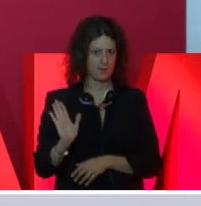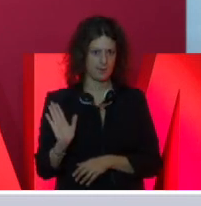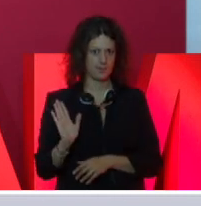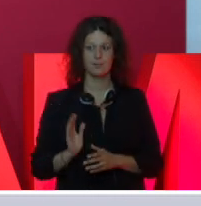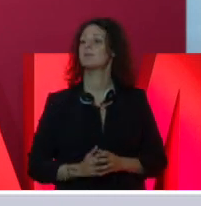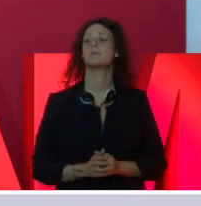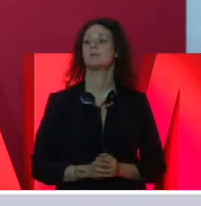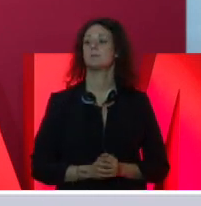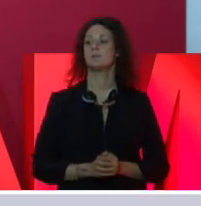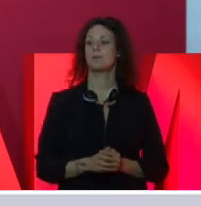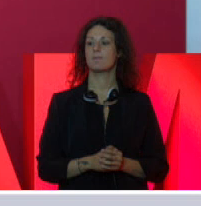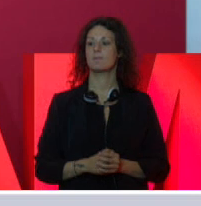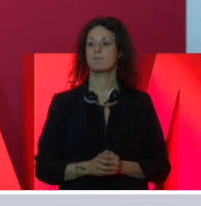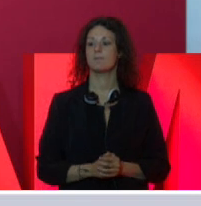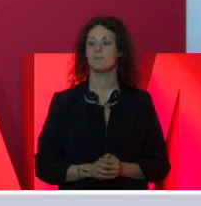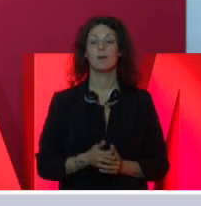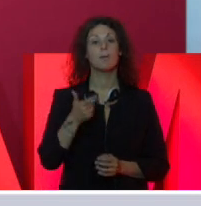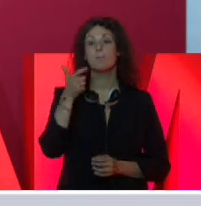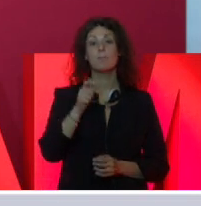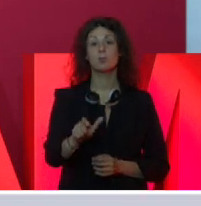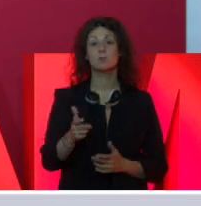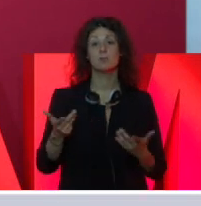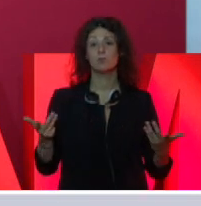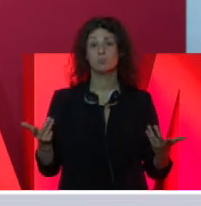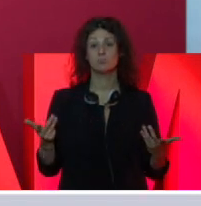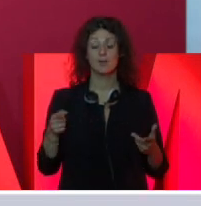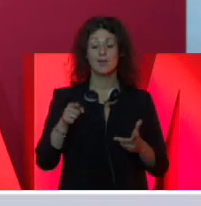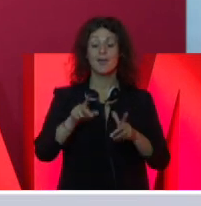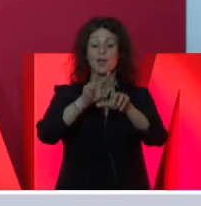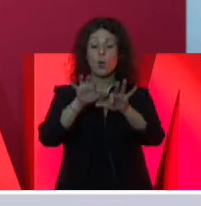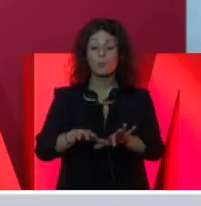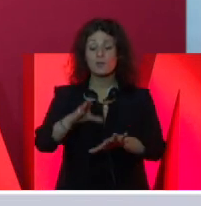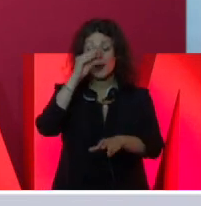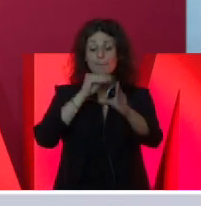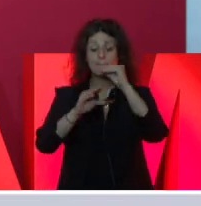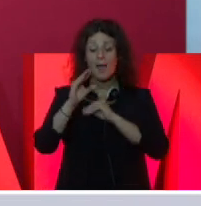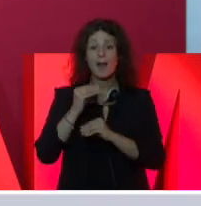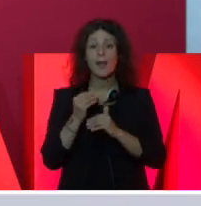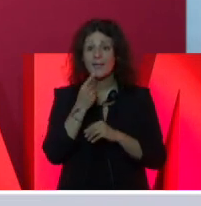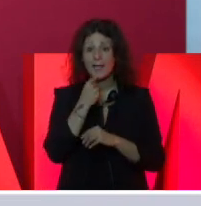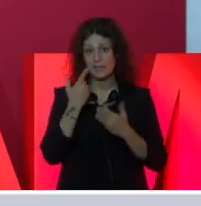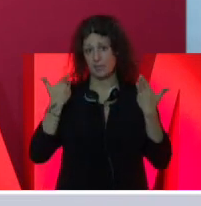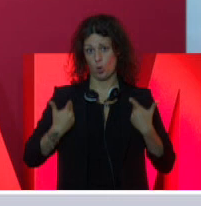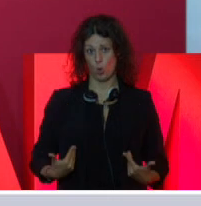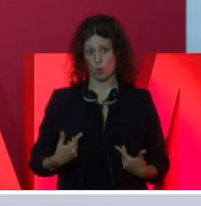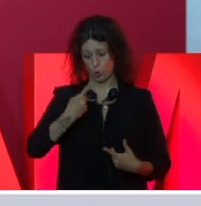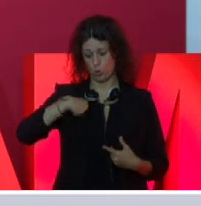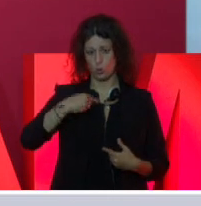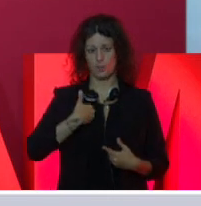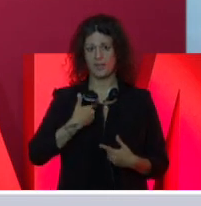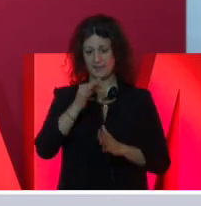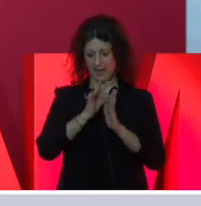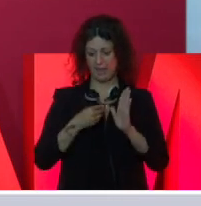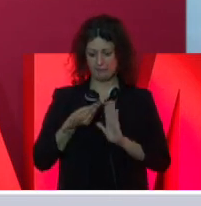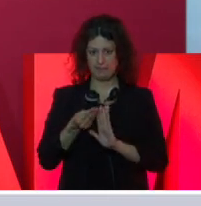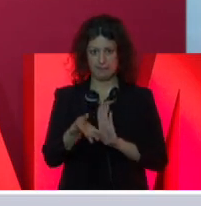because essentially this is learning from the data we leave behind, so to say.